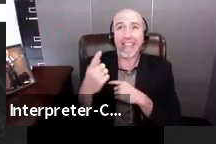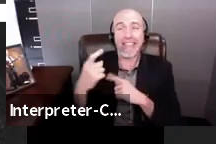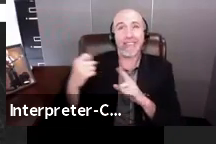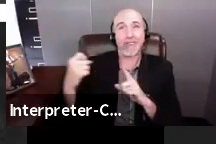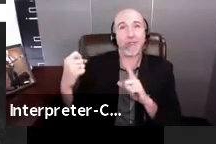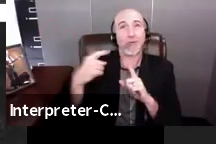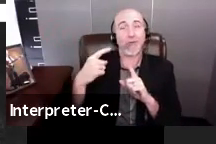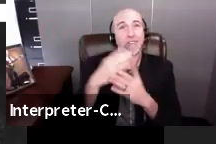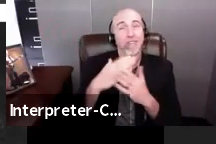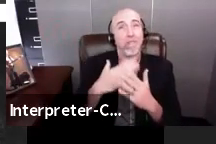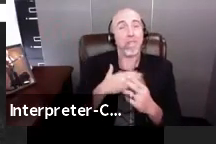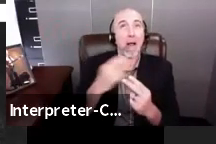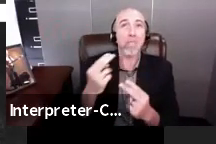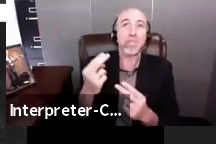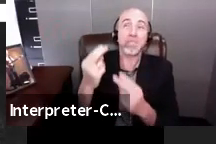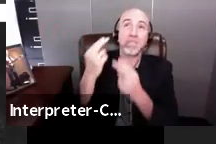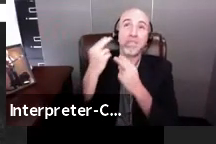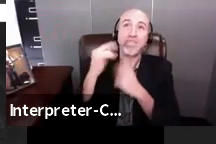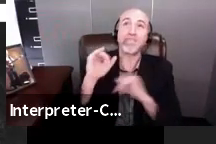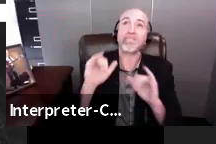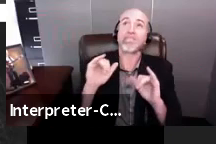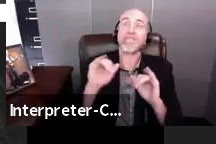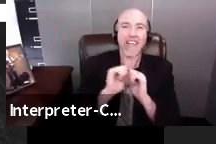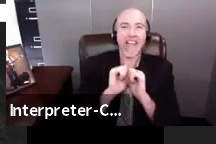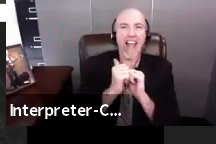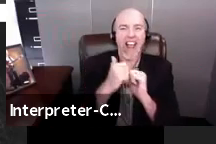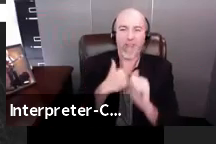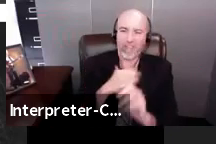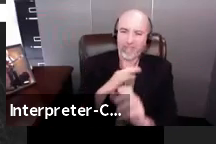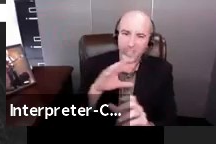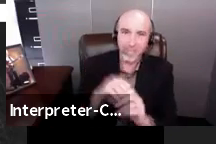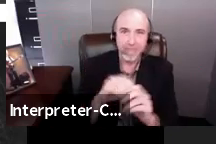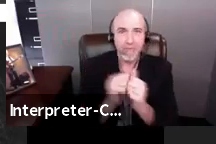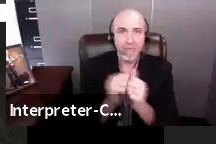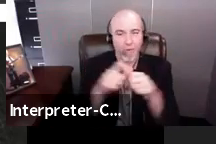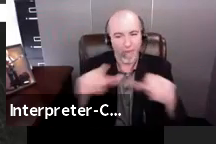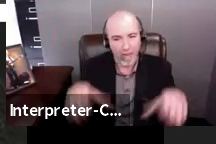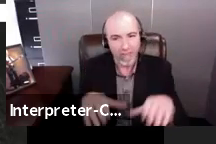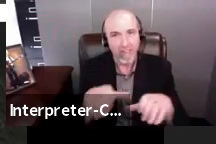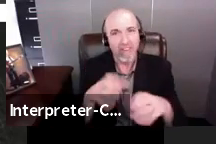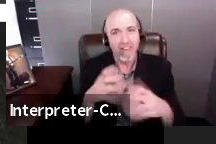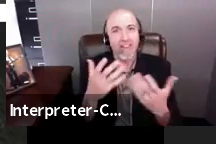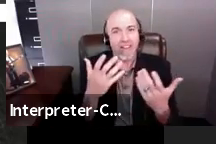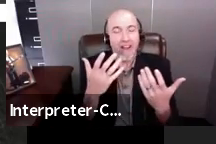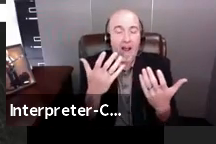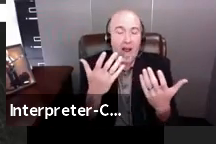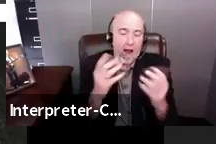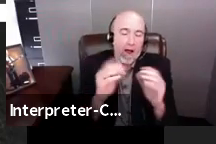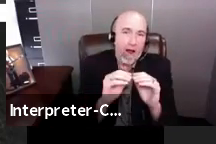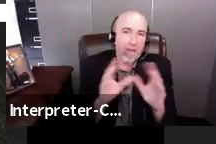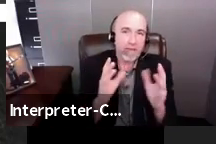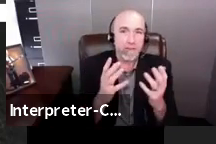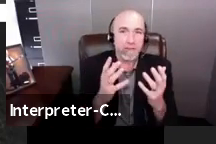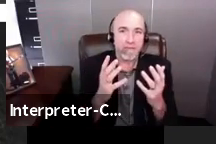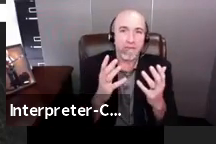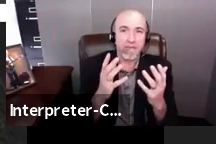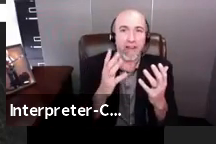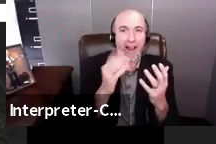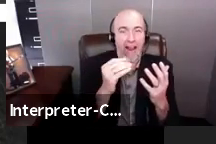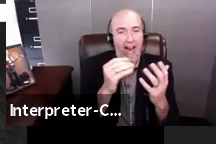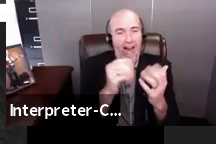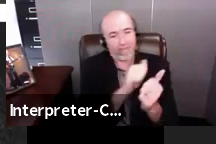memories of how I became an activist and involved in obviously the passage of the